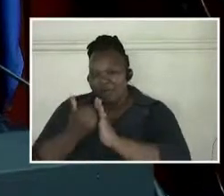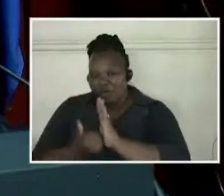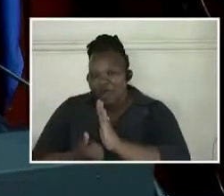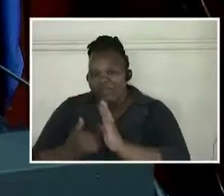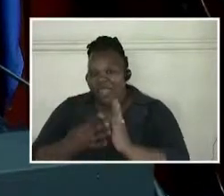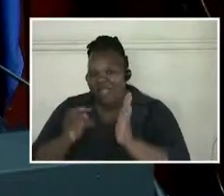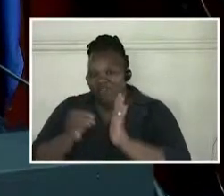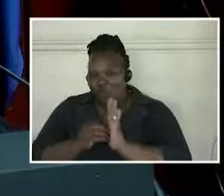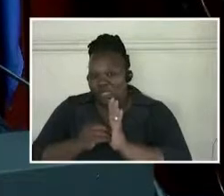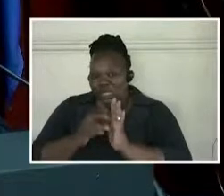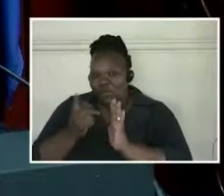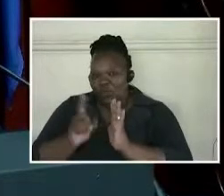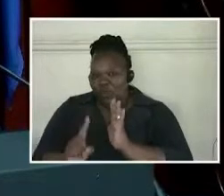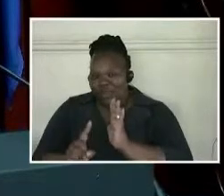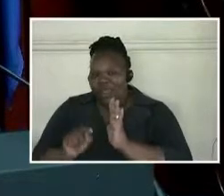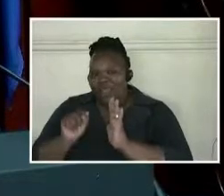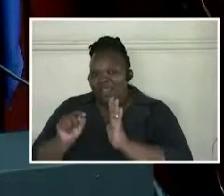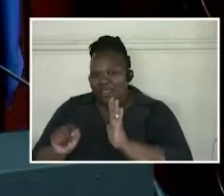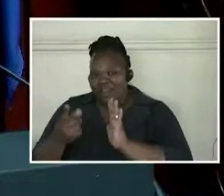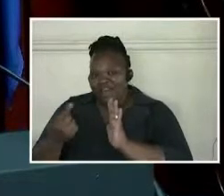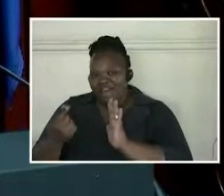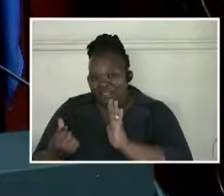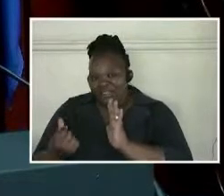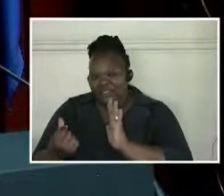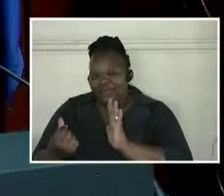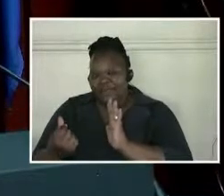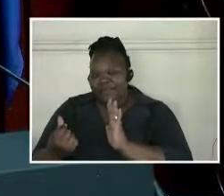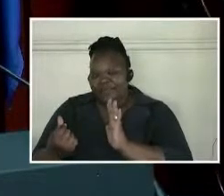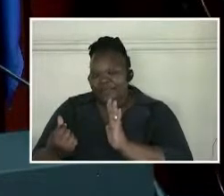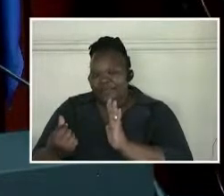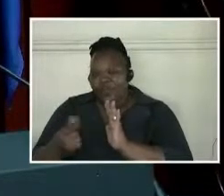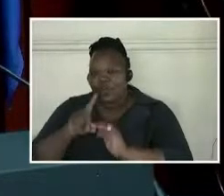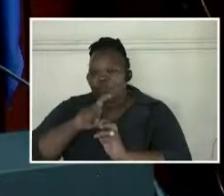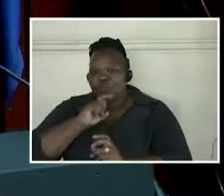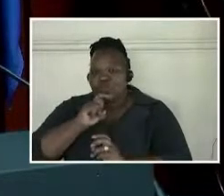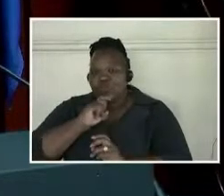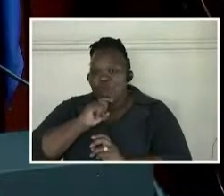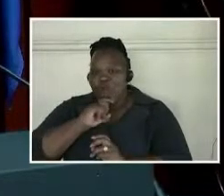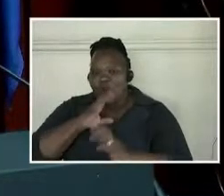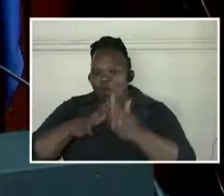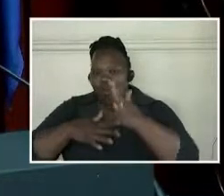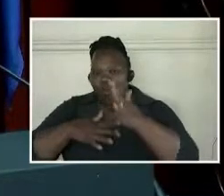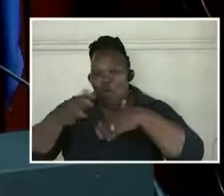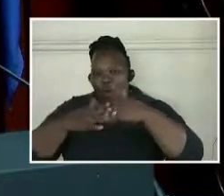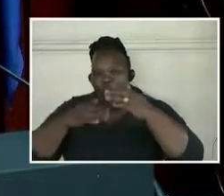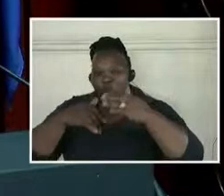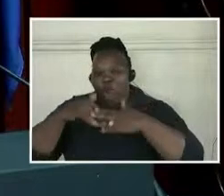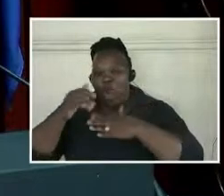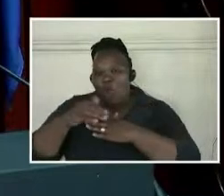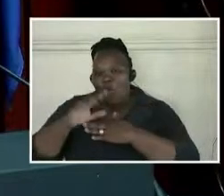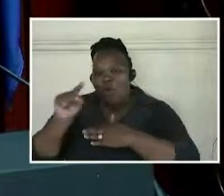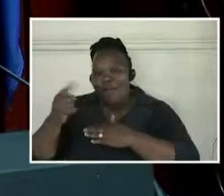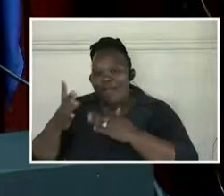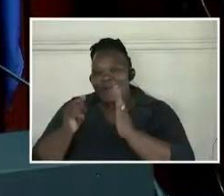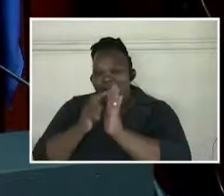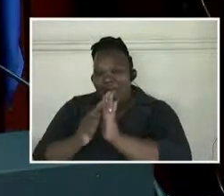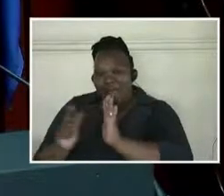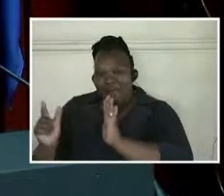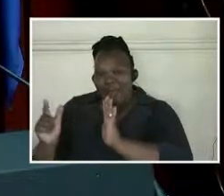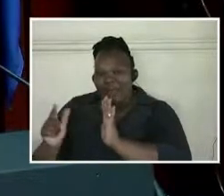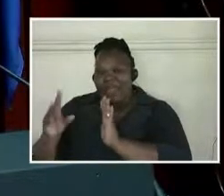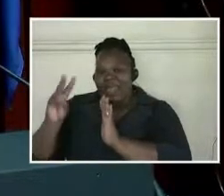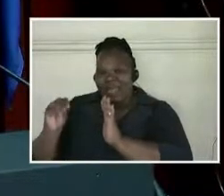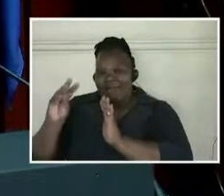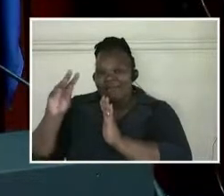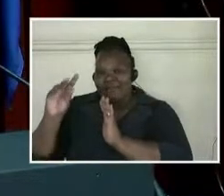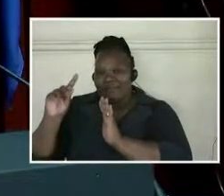noted also that this grant fund is to be utilized for the construction of various libraries over the mtf